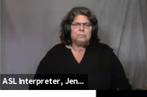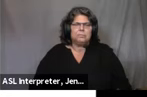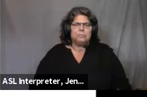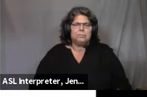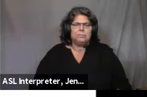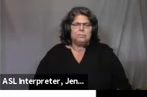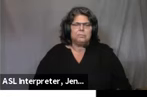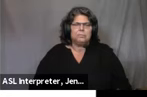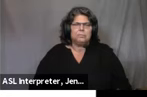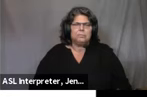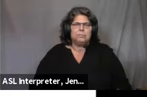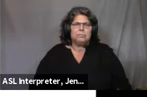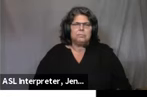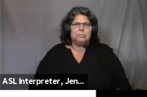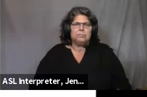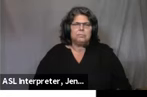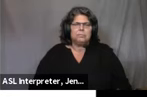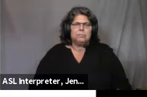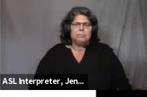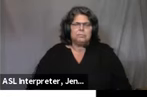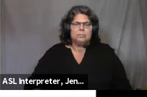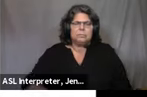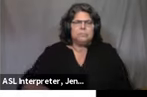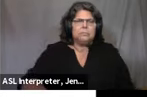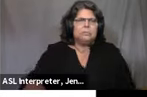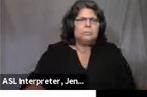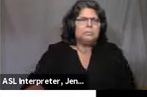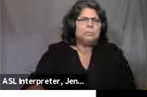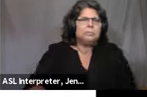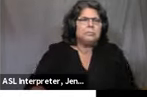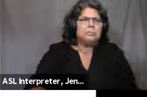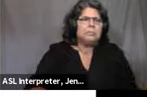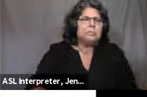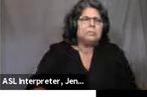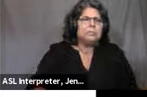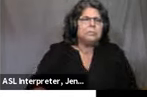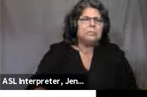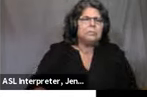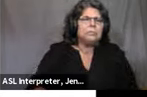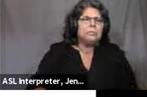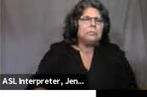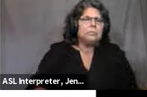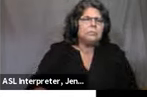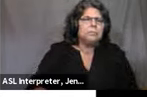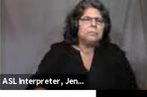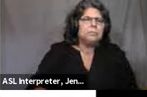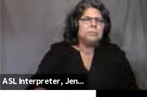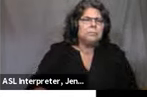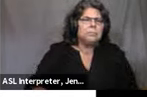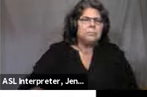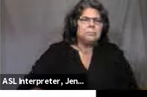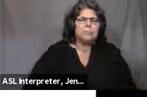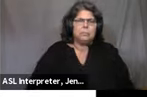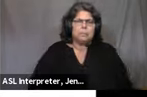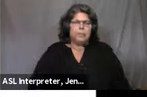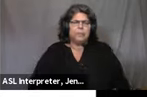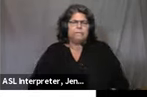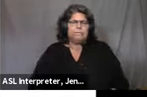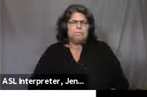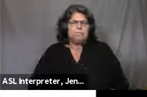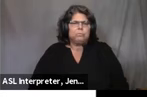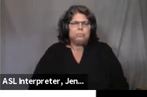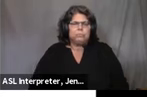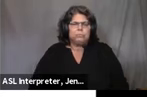from Mando to Armory, and there's a couple parking lots in there. So are we gonna lose those